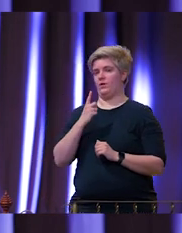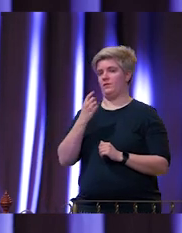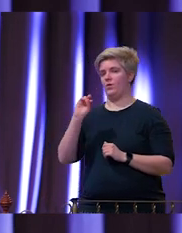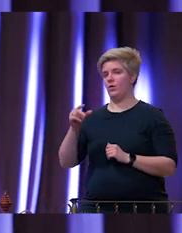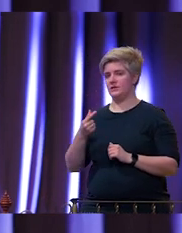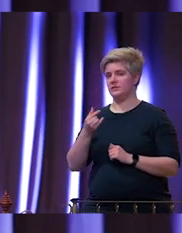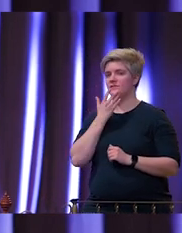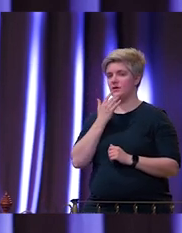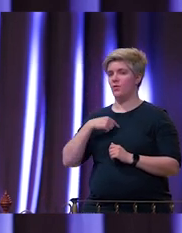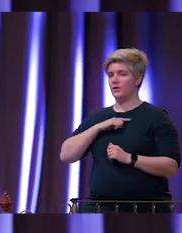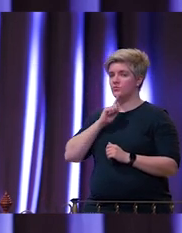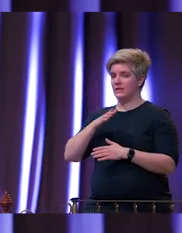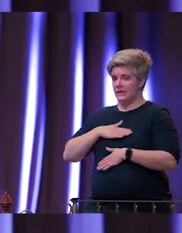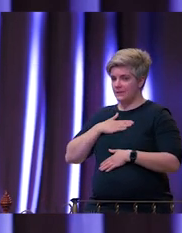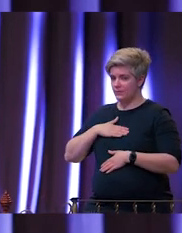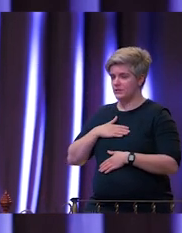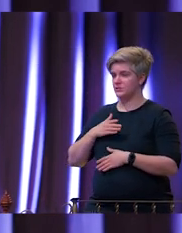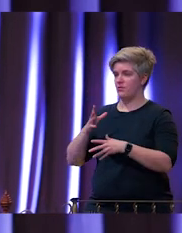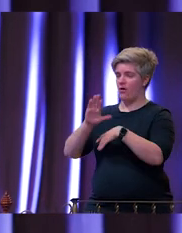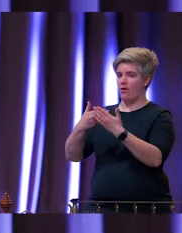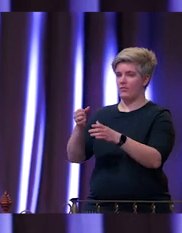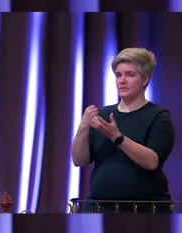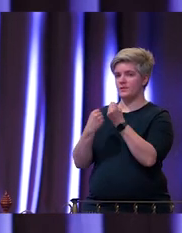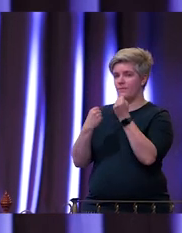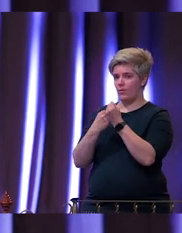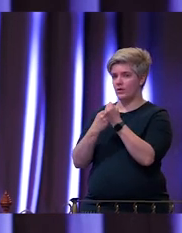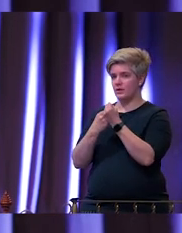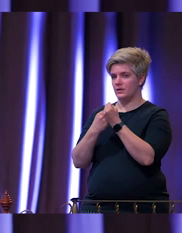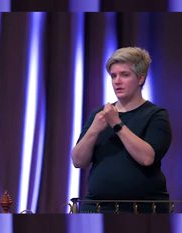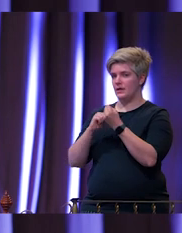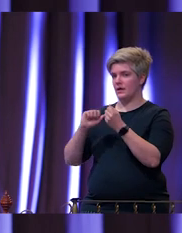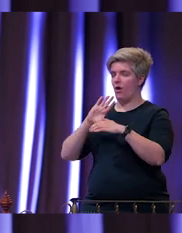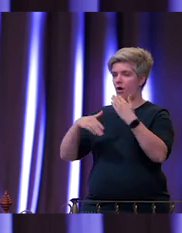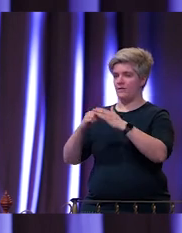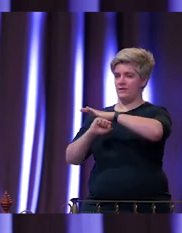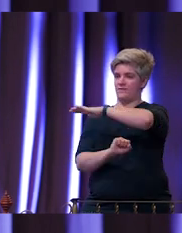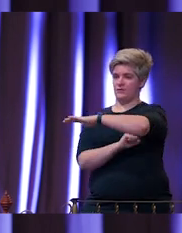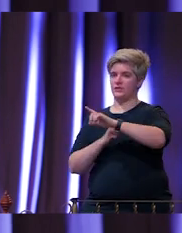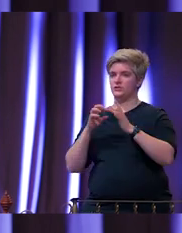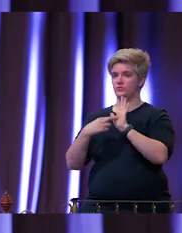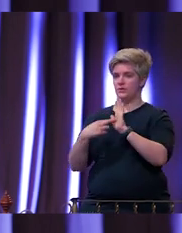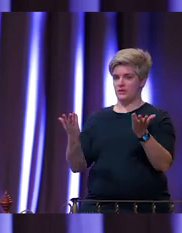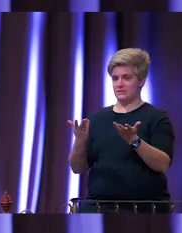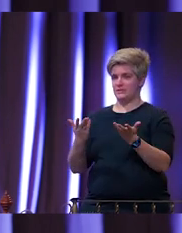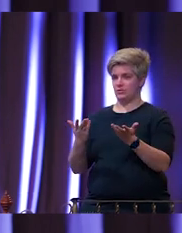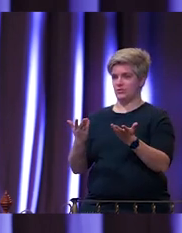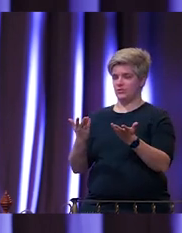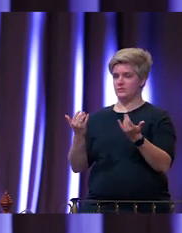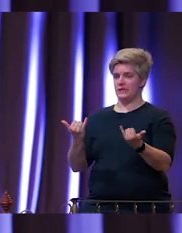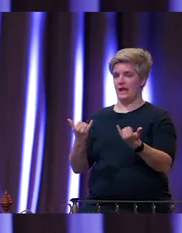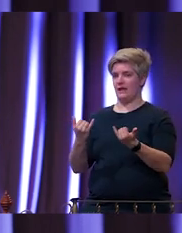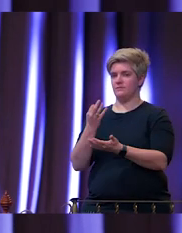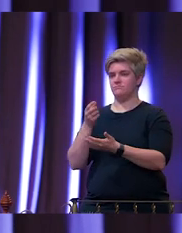the new guidelines and the new support. In fact, all of the foundations represented here today have funded the